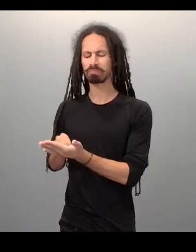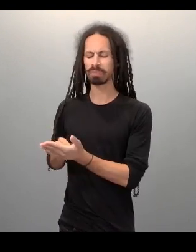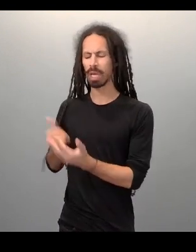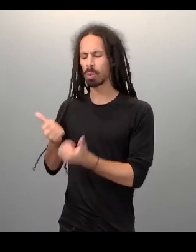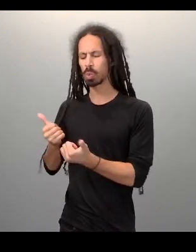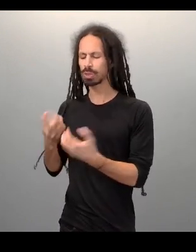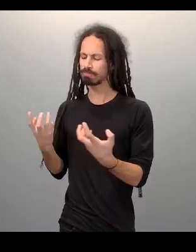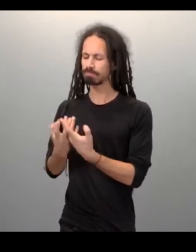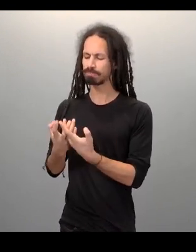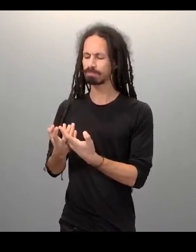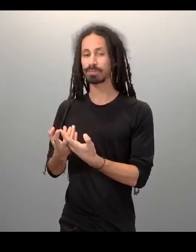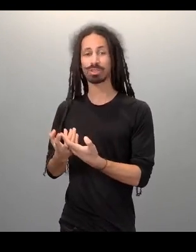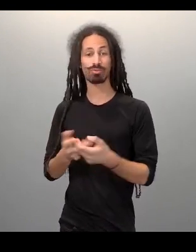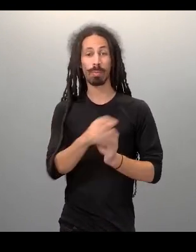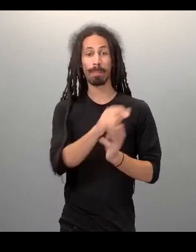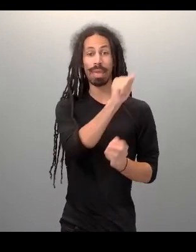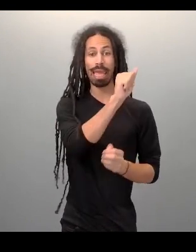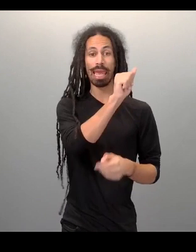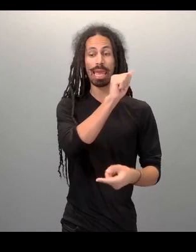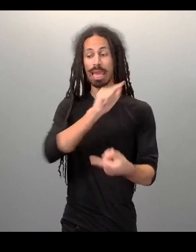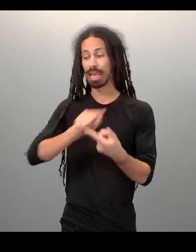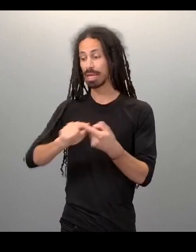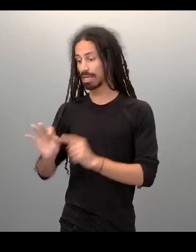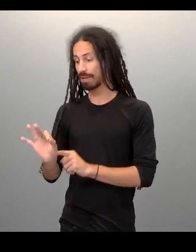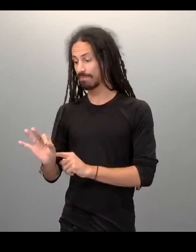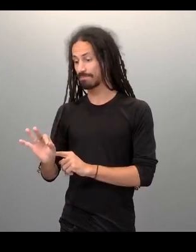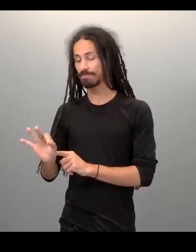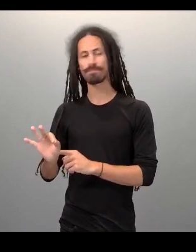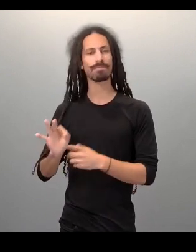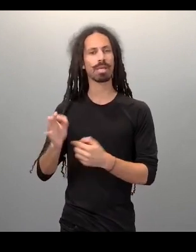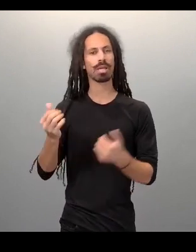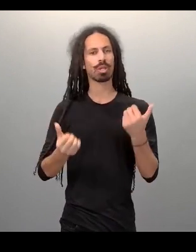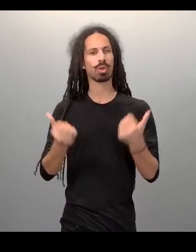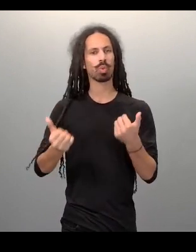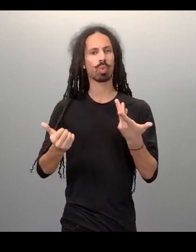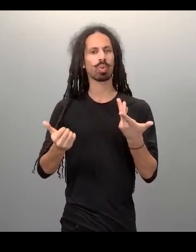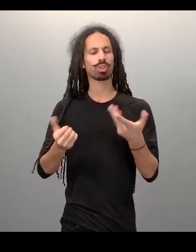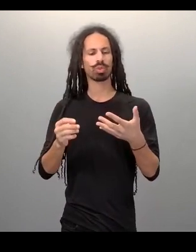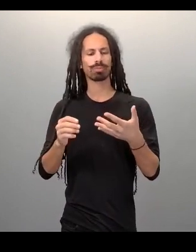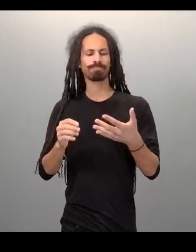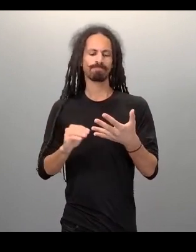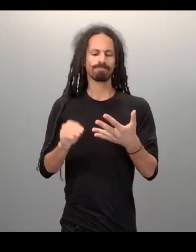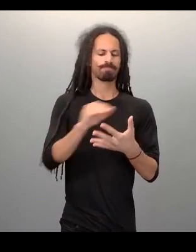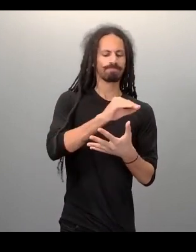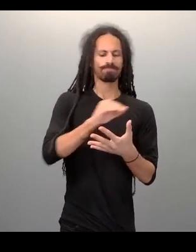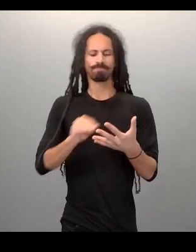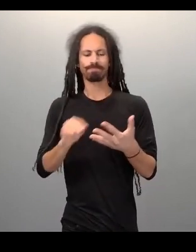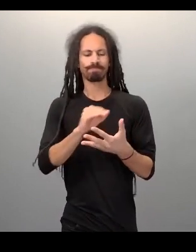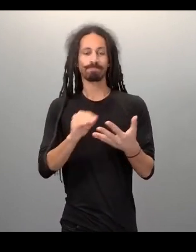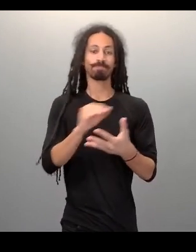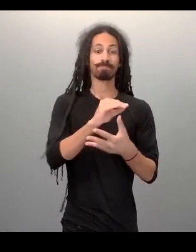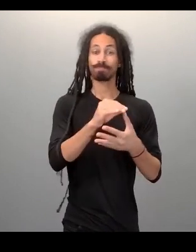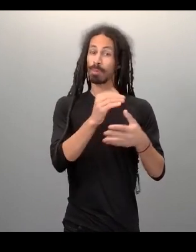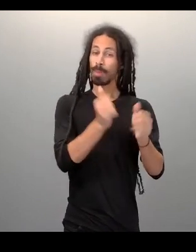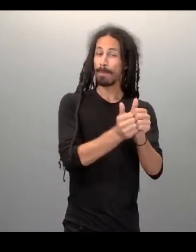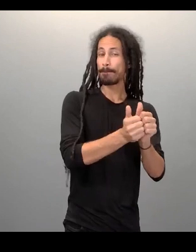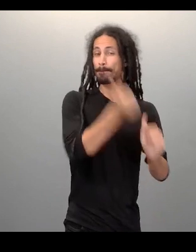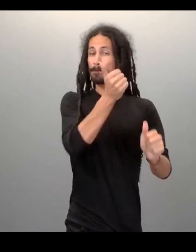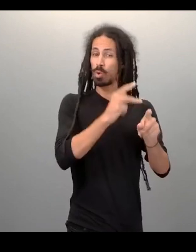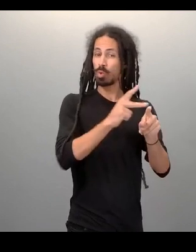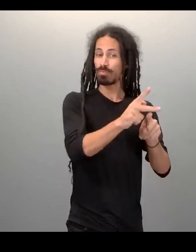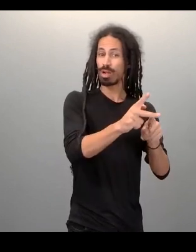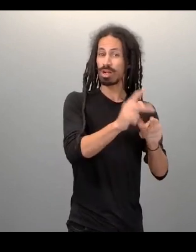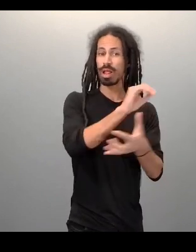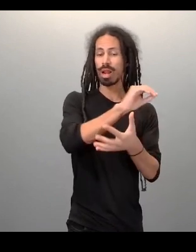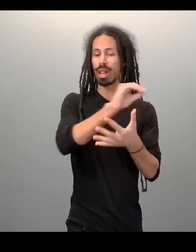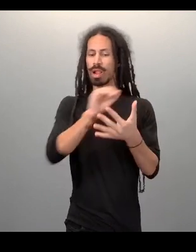from A to F, which one would you rank as the most a situation that requires a professional email, and